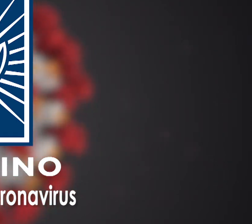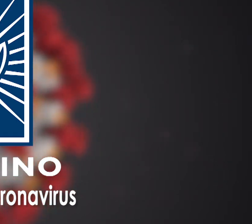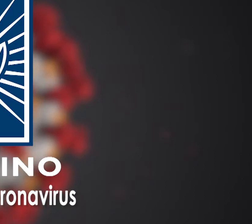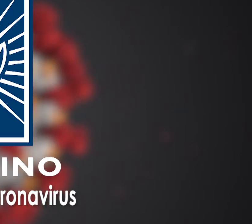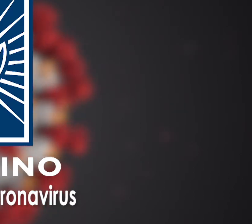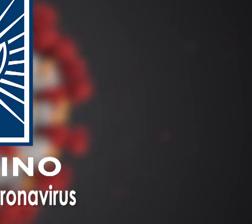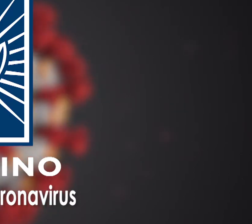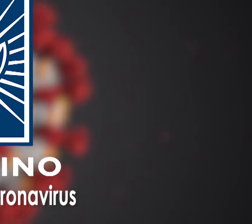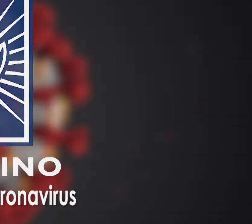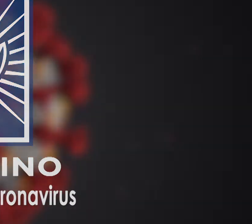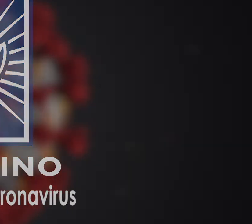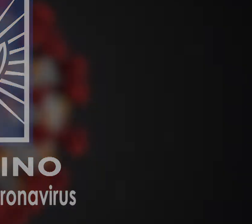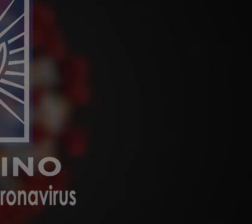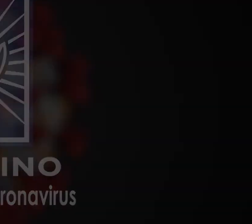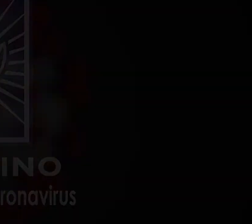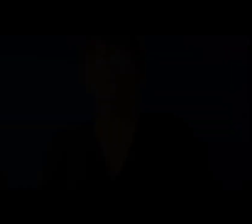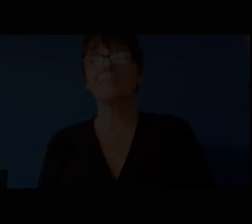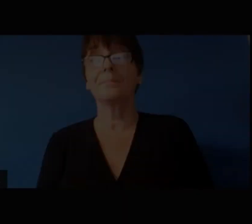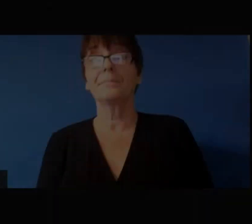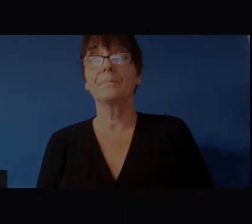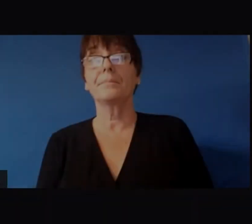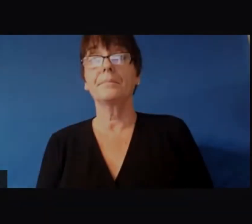cupertino.org/coronavirus.